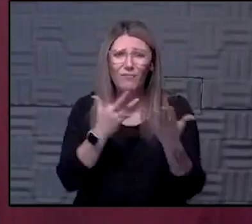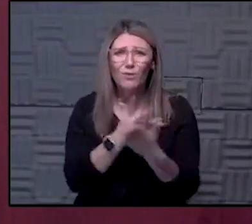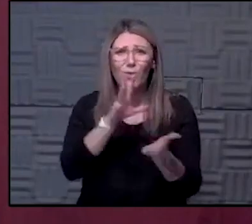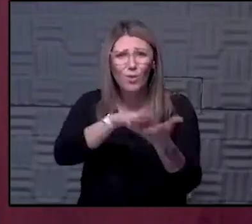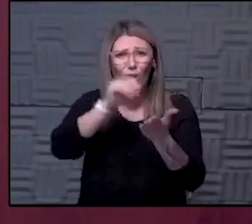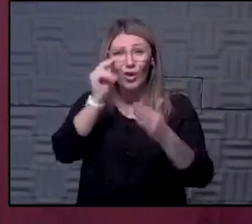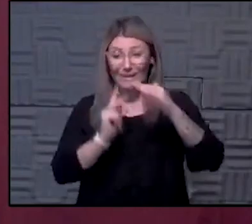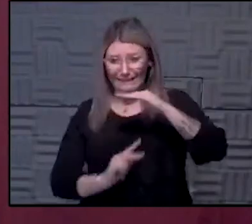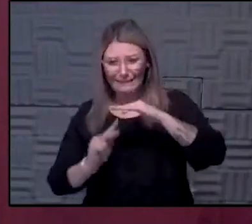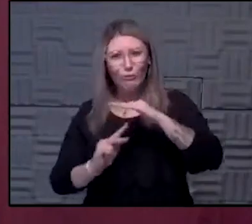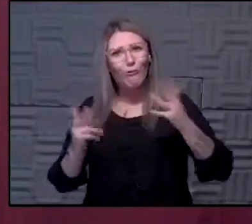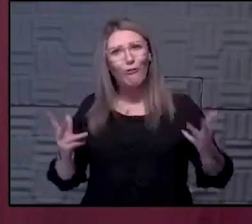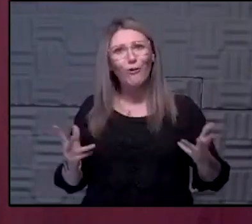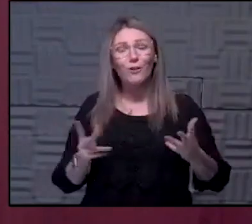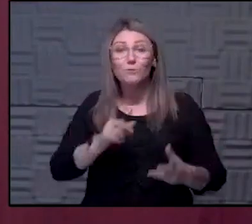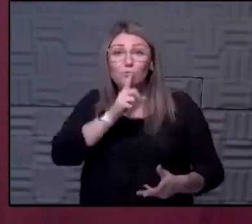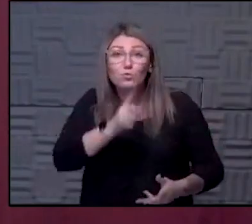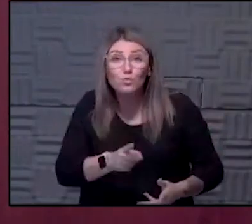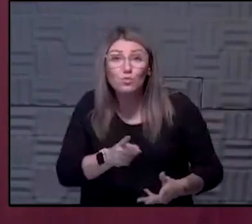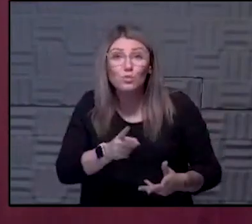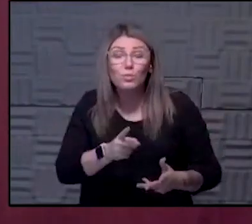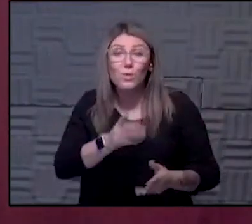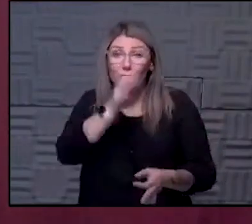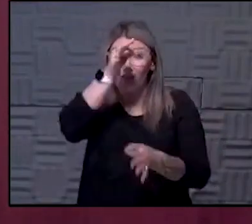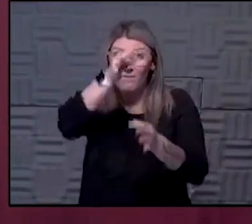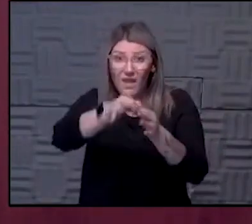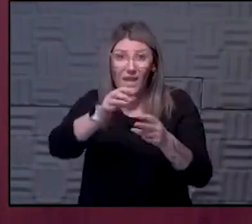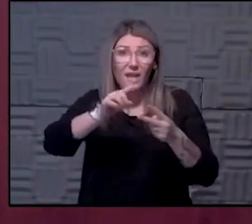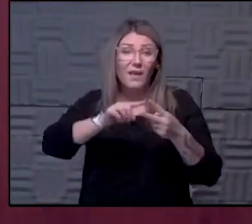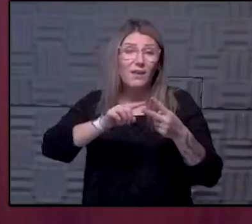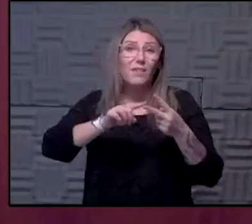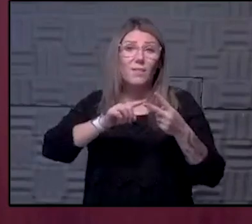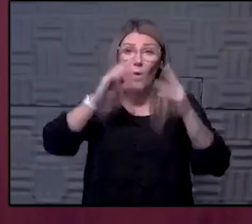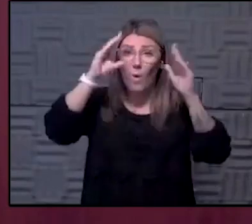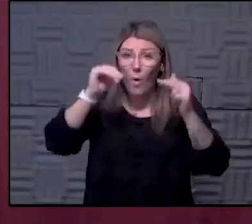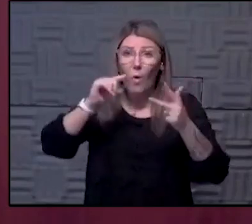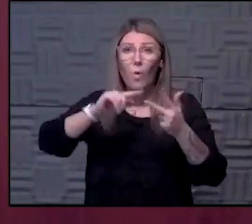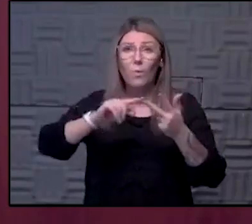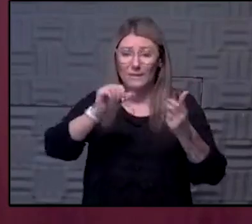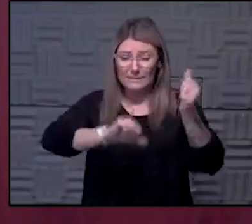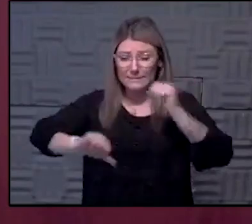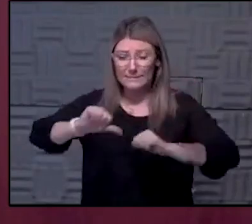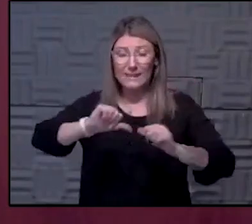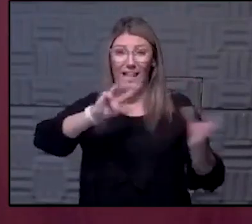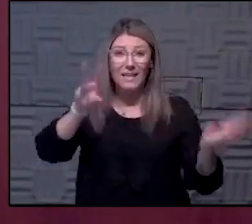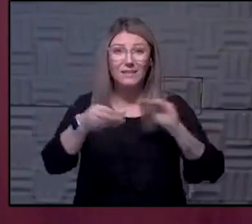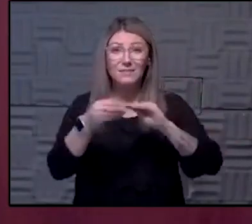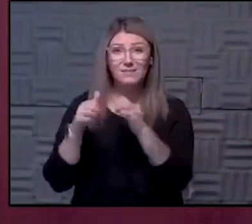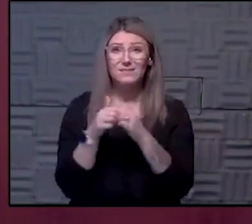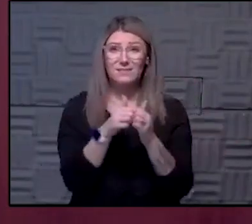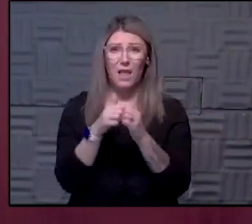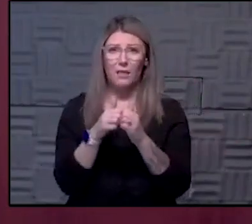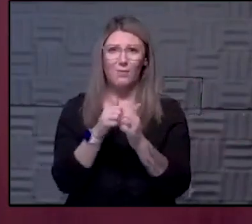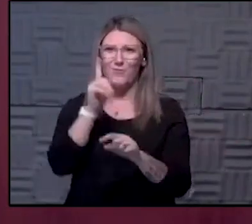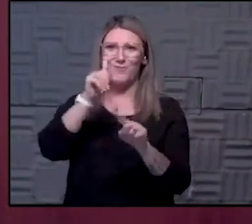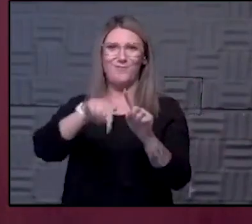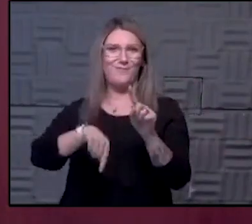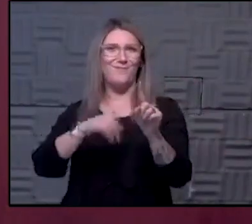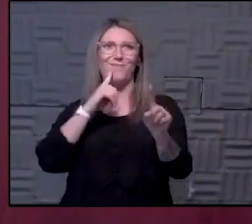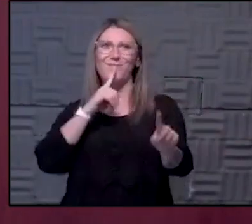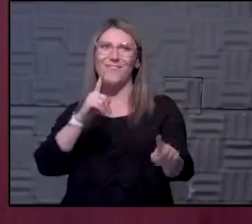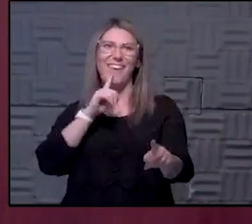Truth is that faith, hope, and science woven together are an unbeatable